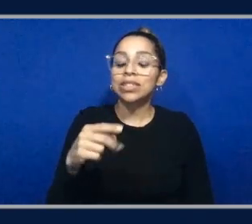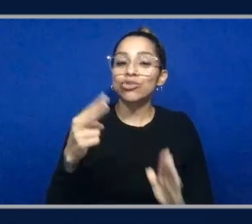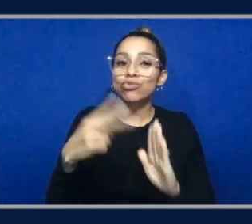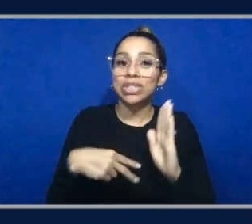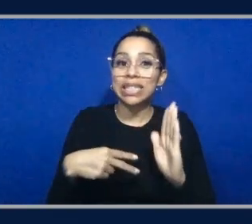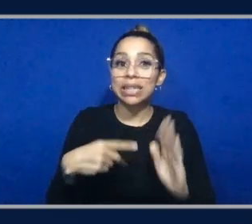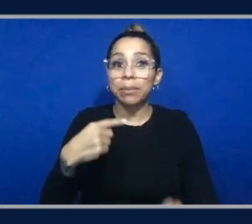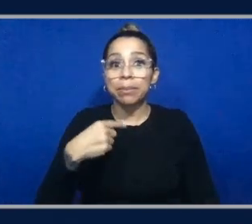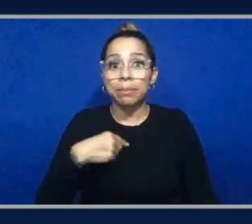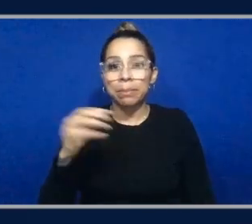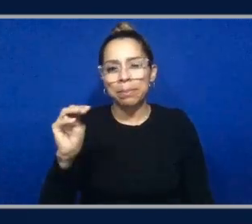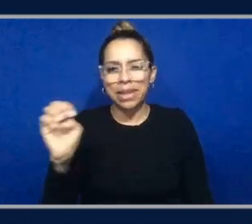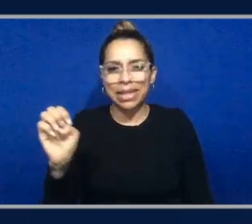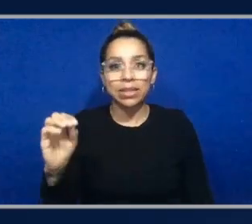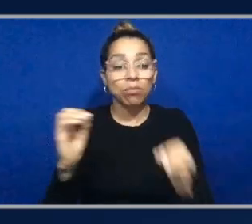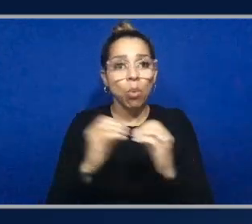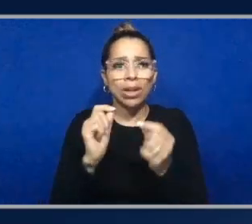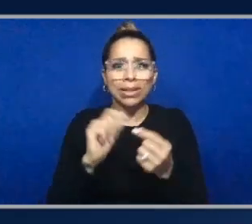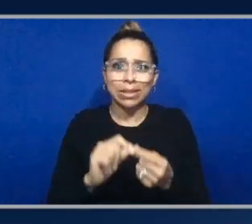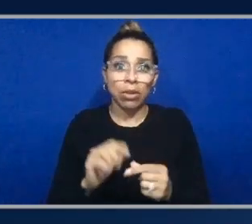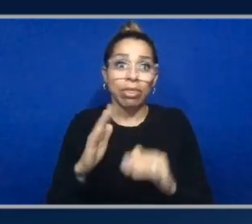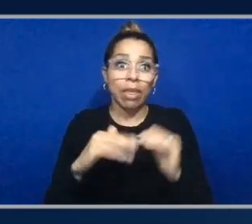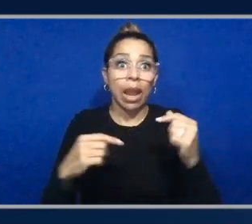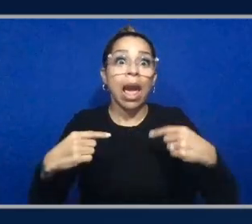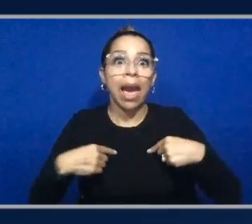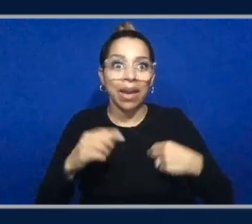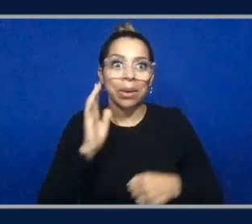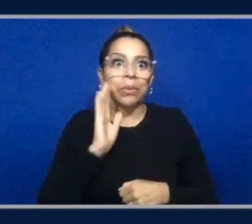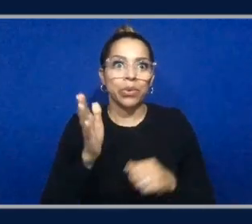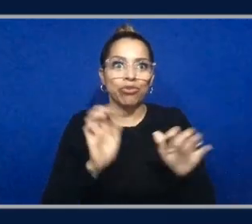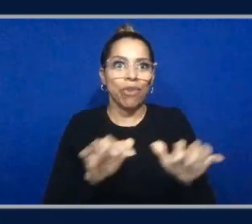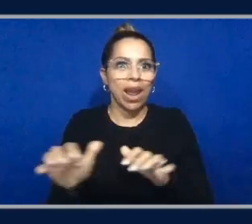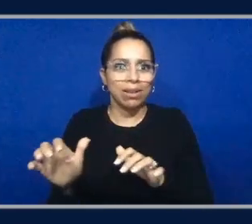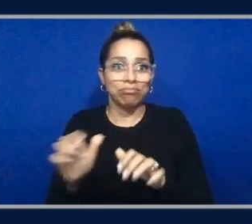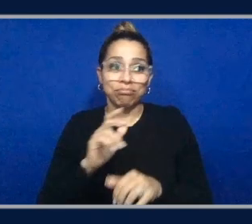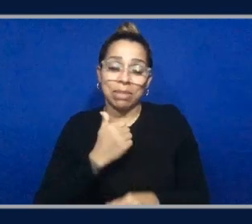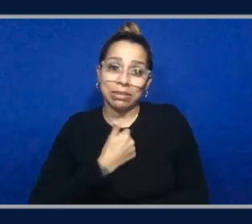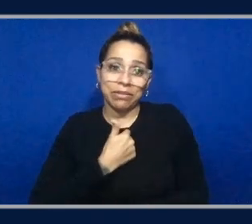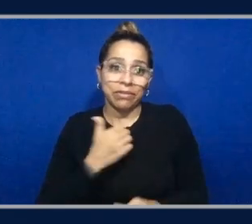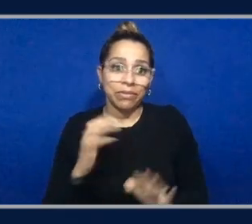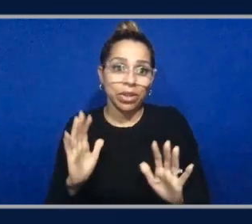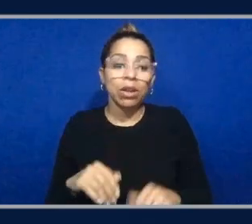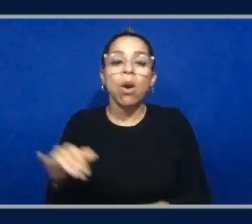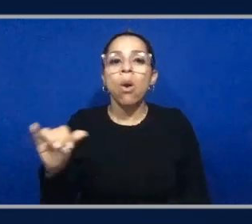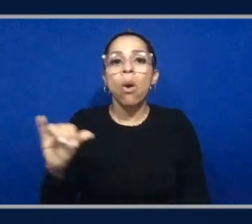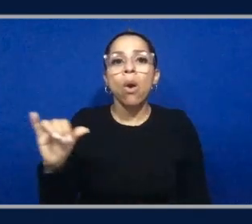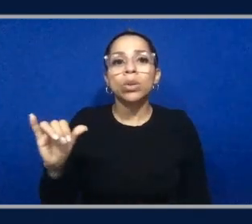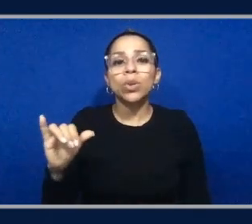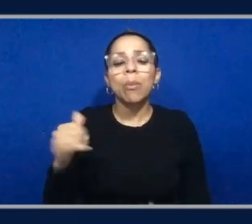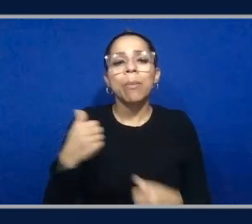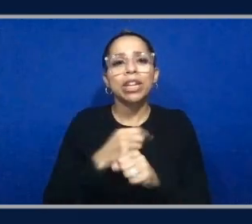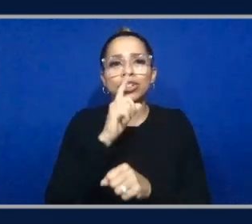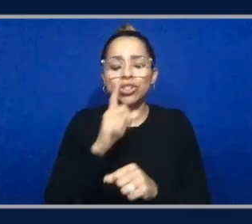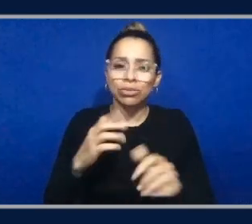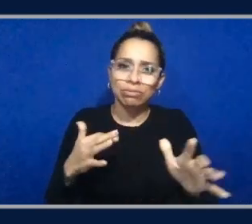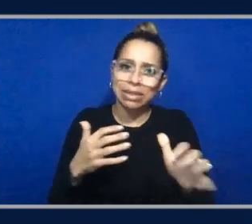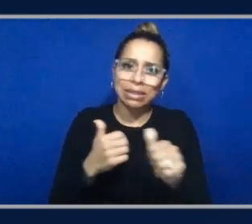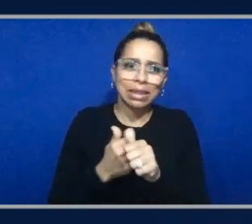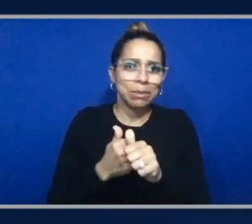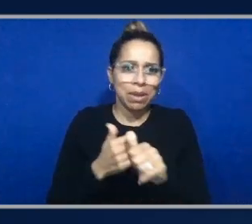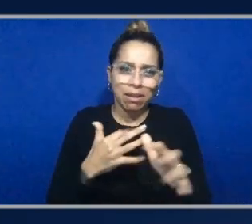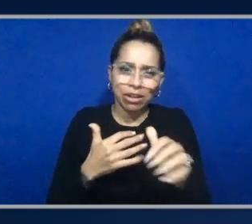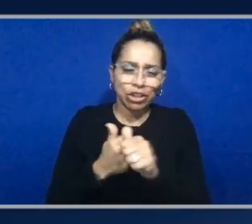detailed than I would have written personally as a developer, you know. Mm-hmm. And also keeping READMEs up to date is really hard.